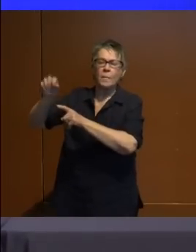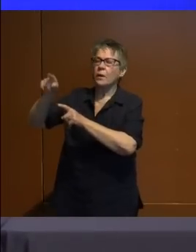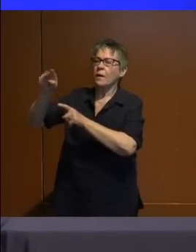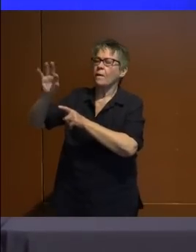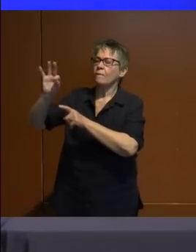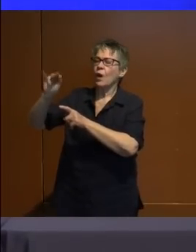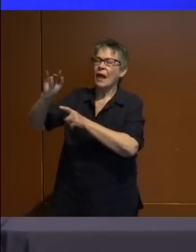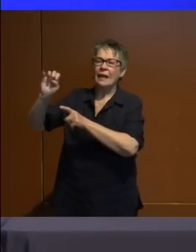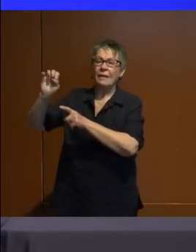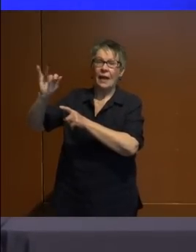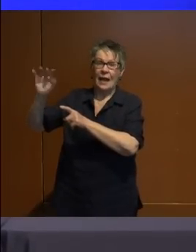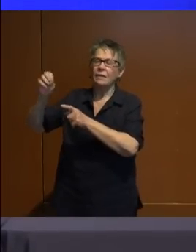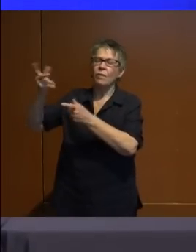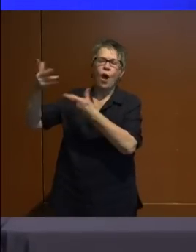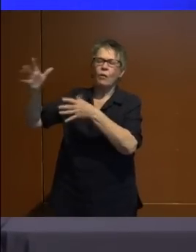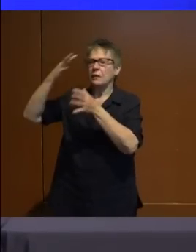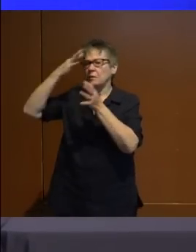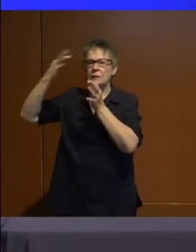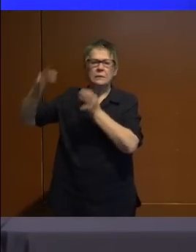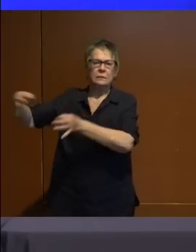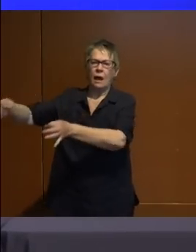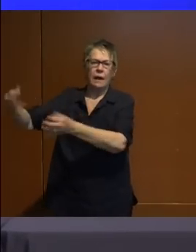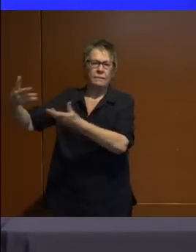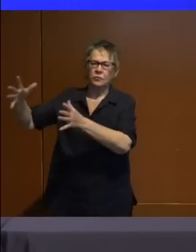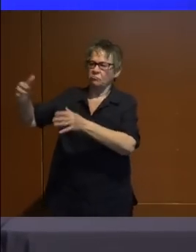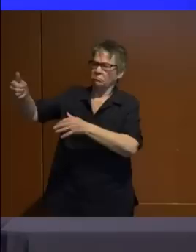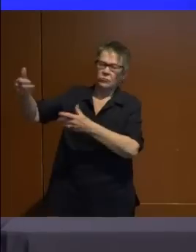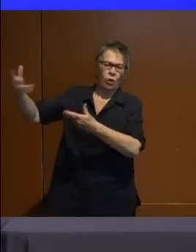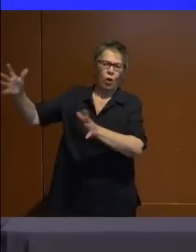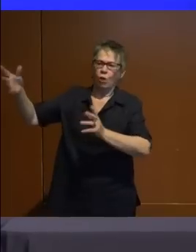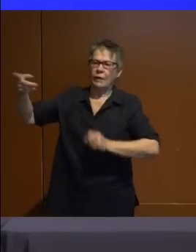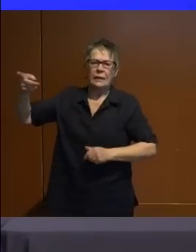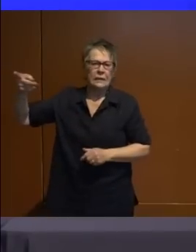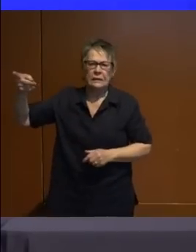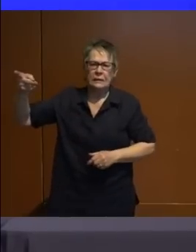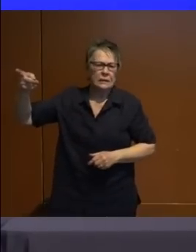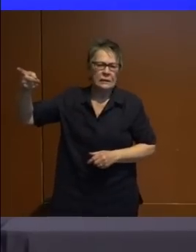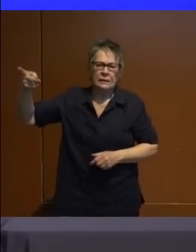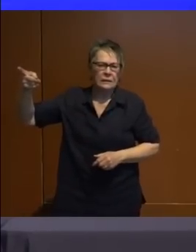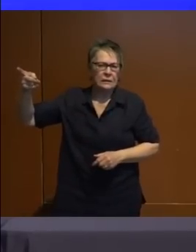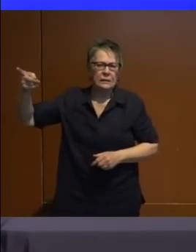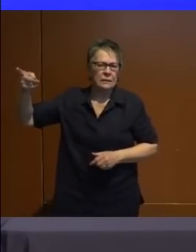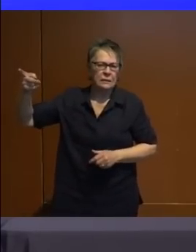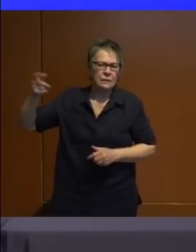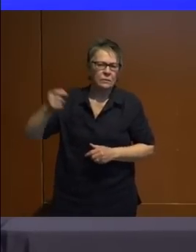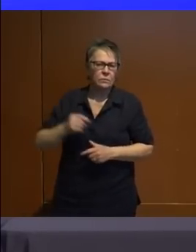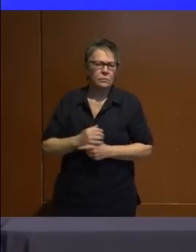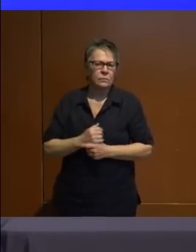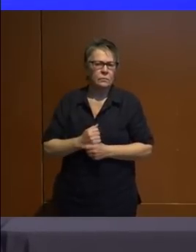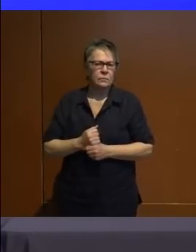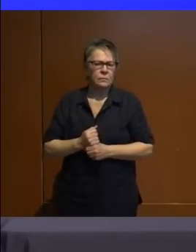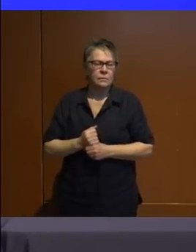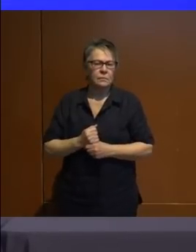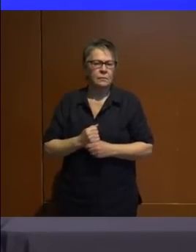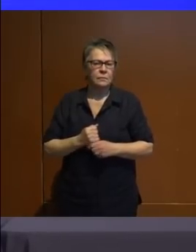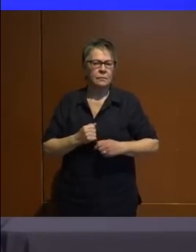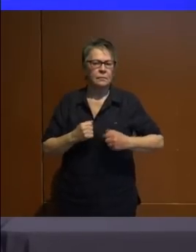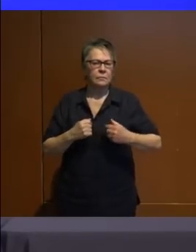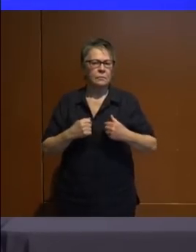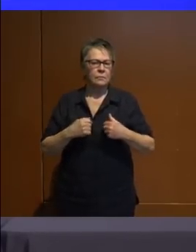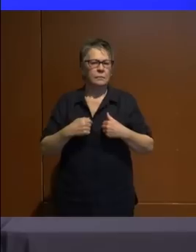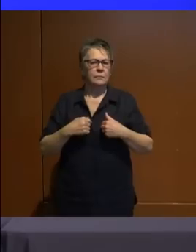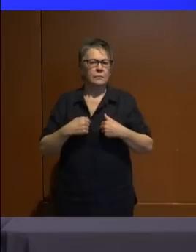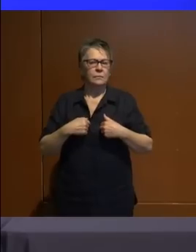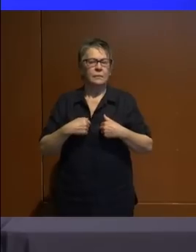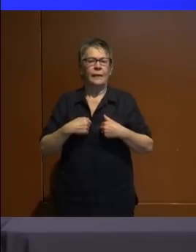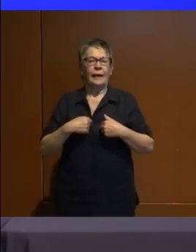Saturday affects loans that are not federally backed. And on landlords who continue to raise rent, they can hear